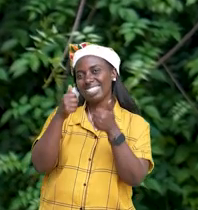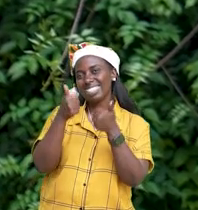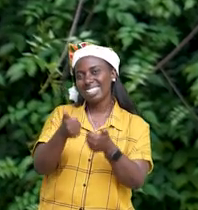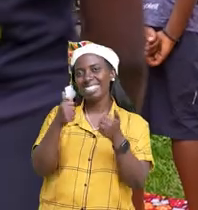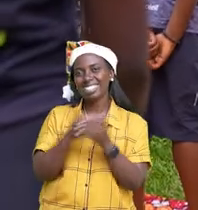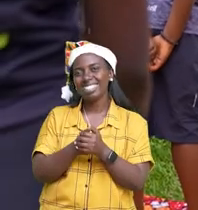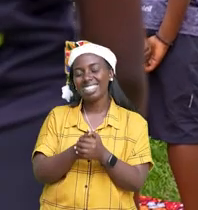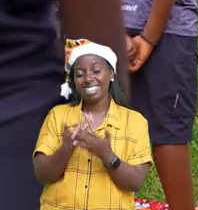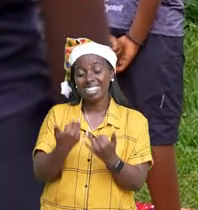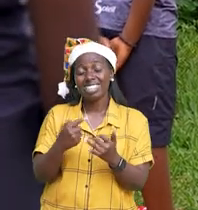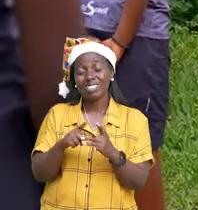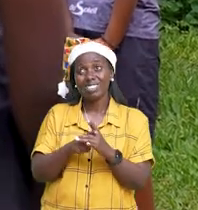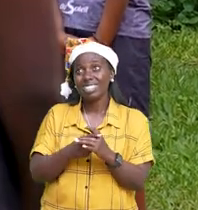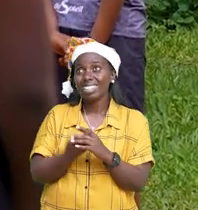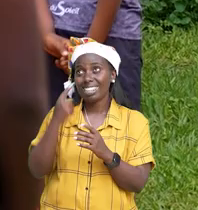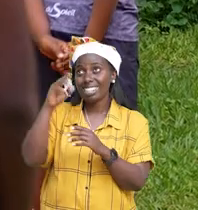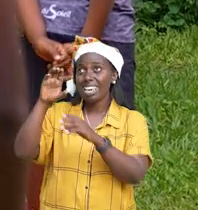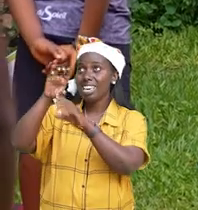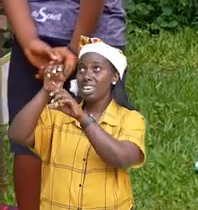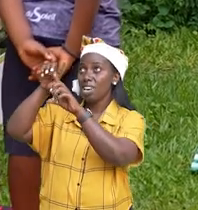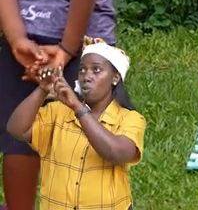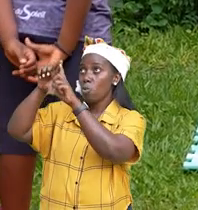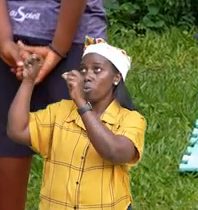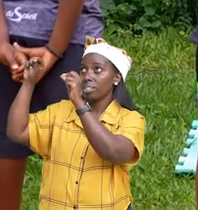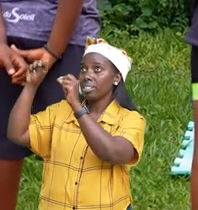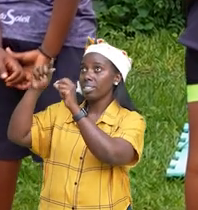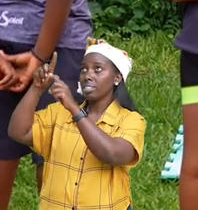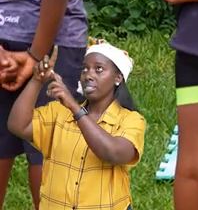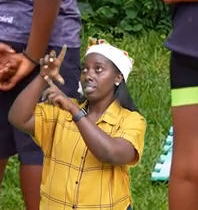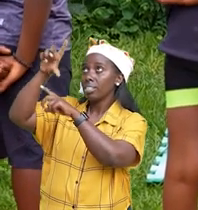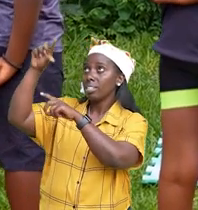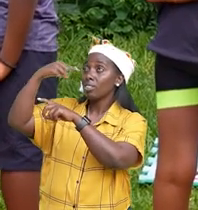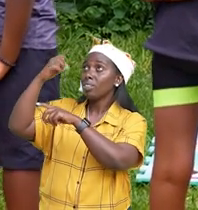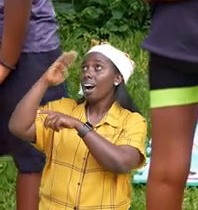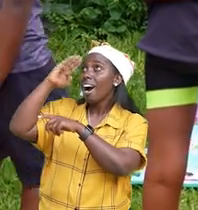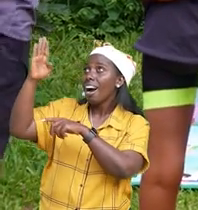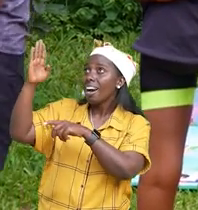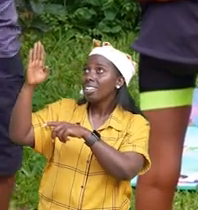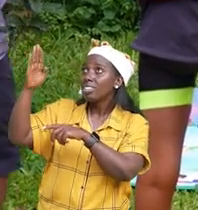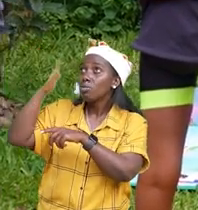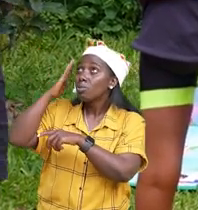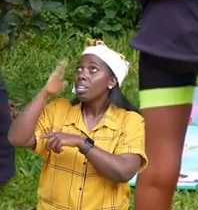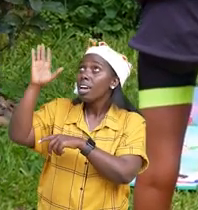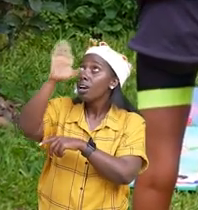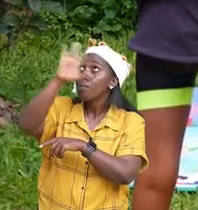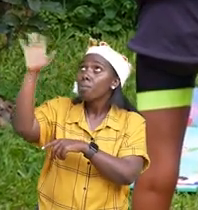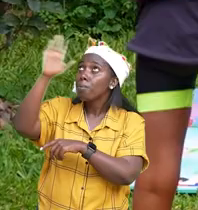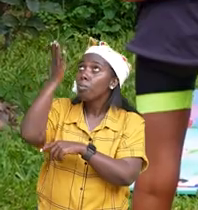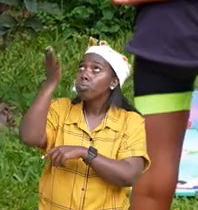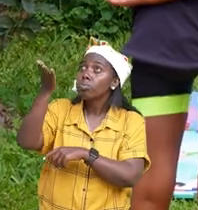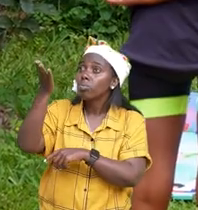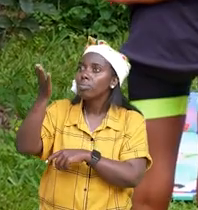Yes, let's visit the sky and say hi to the clouds. You know clouds